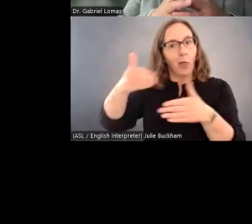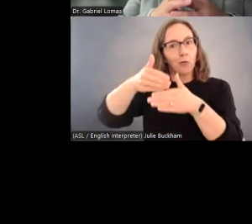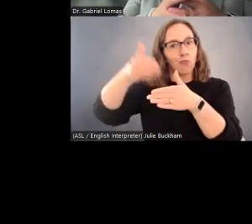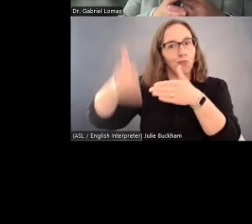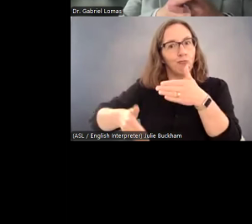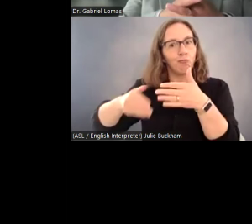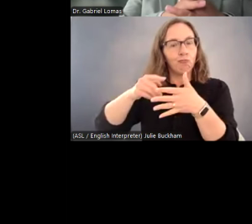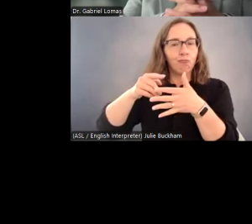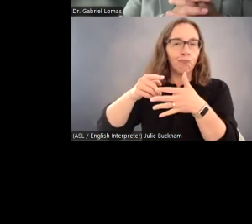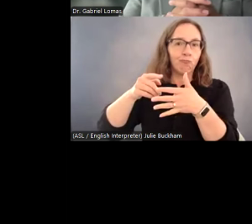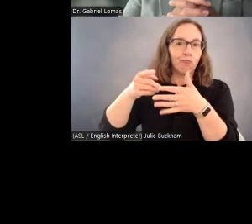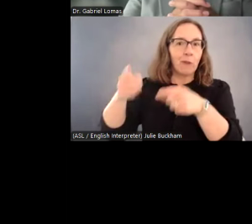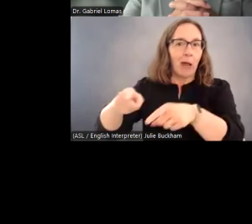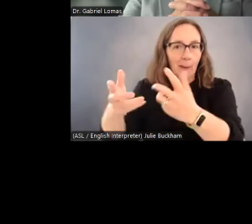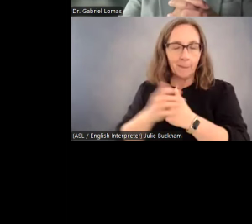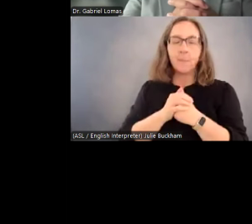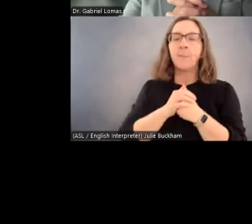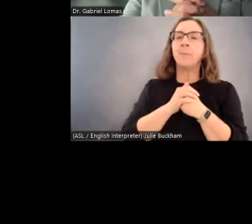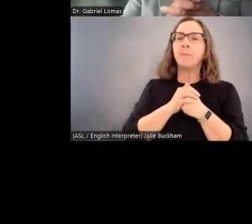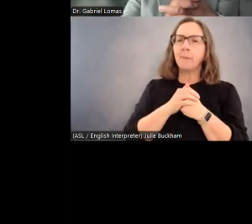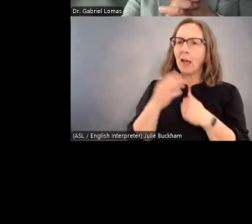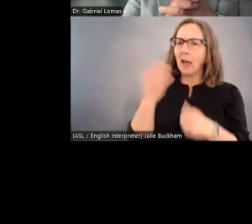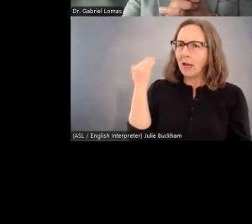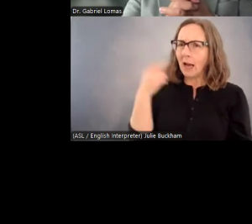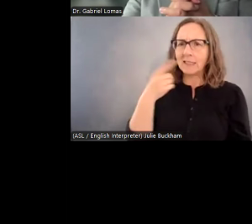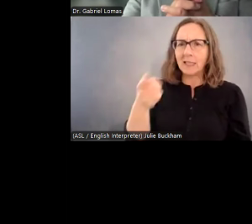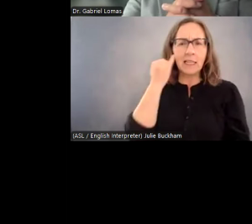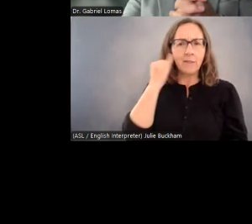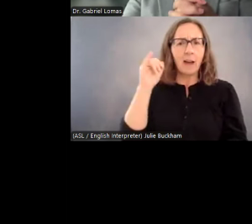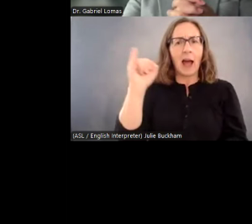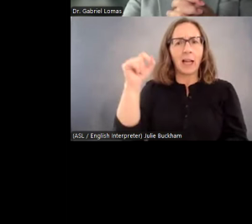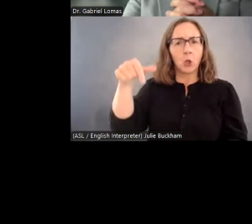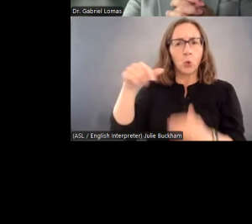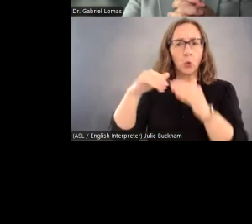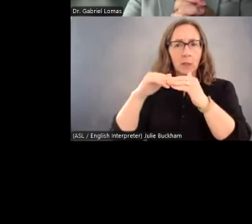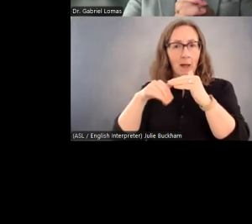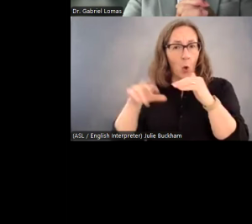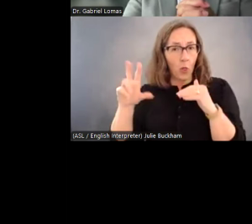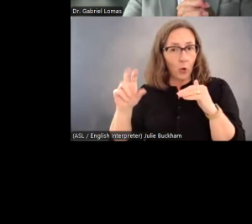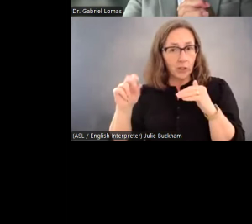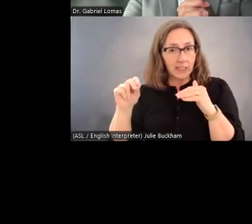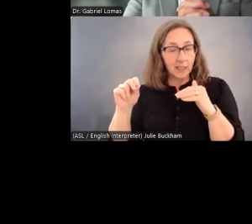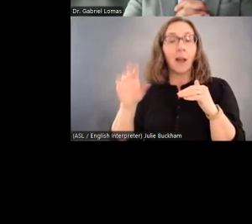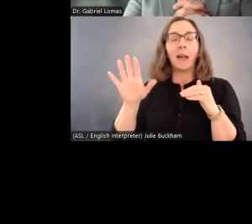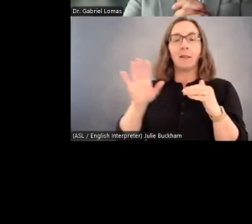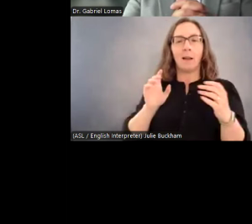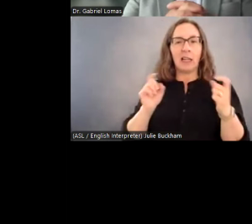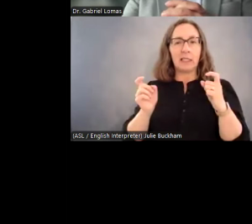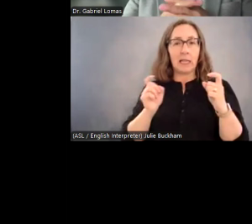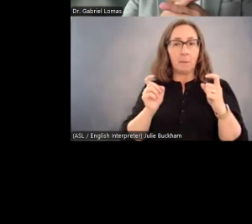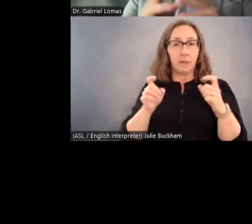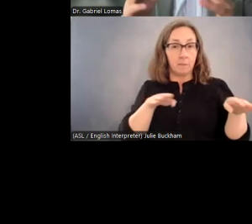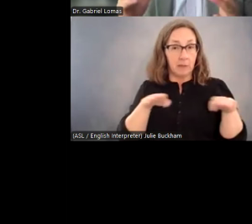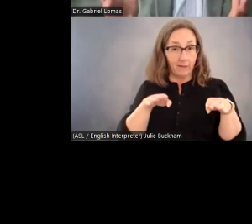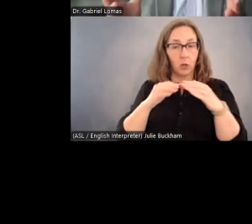mentioned before intellectually disabled disability is diagnosed when an IQ score is below 30 and adaptive behavior is below 30. But